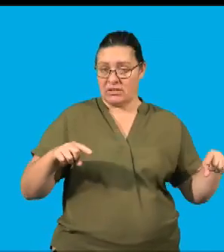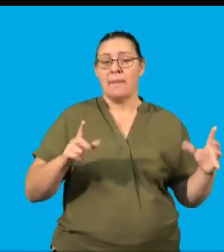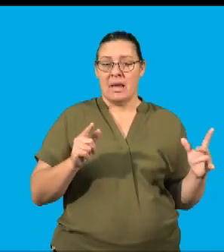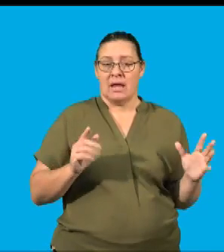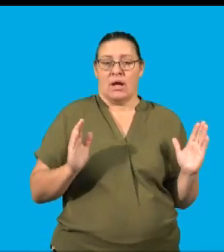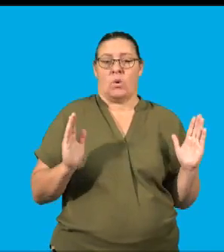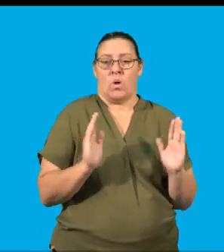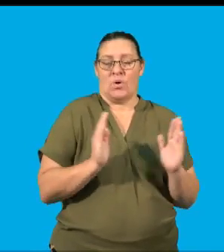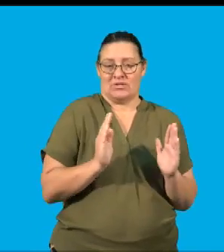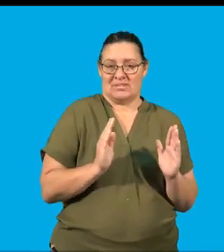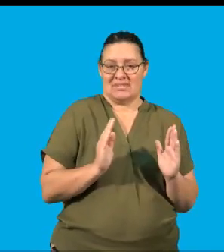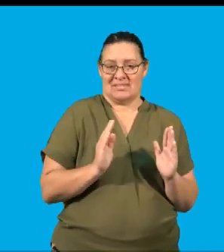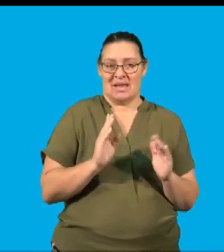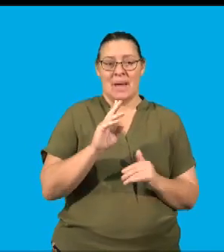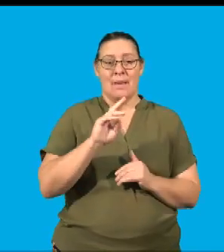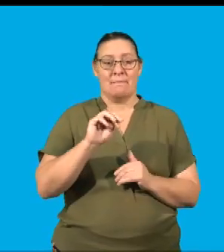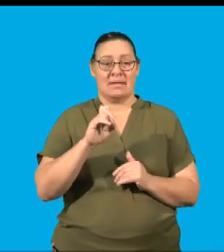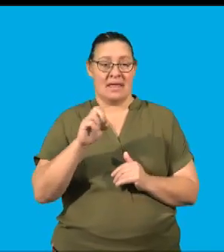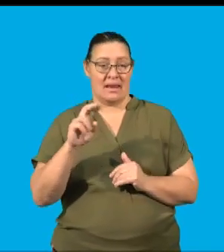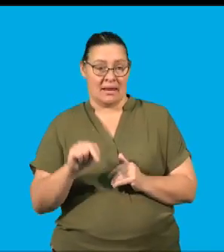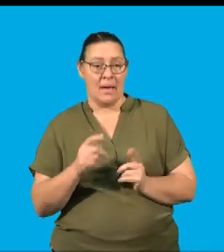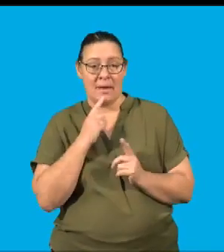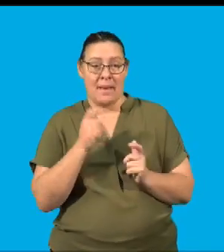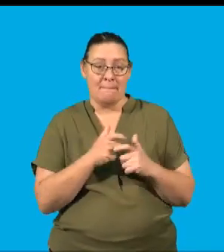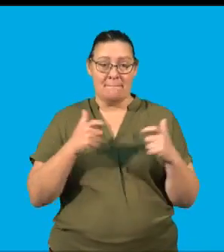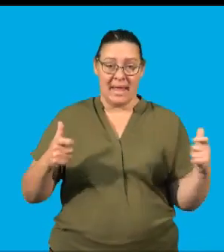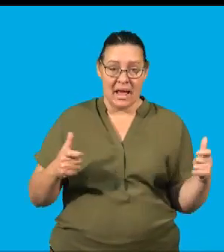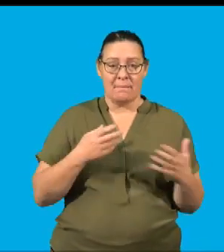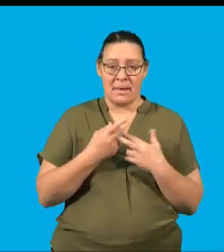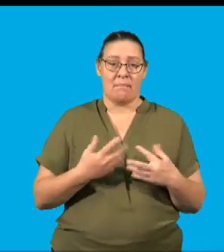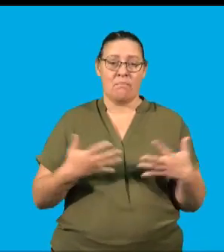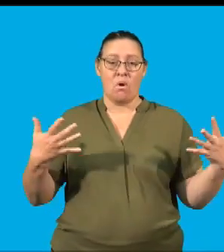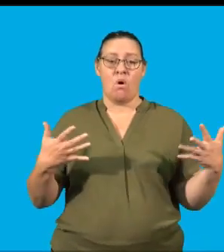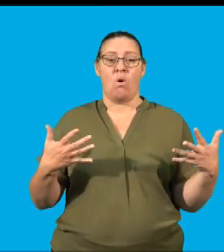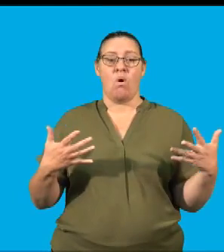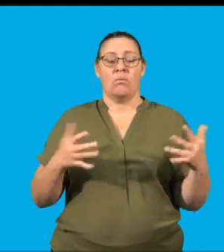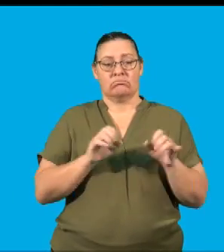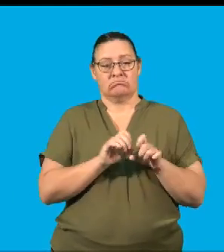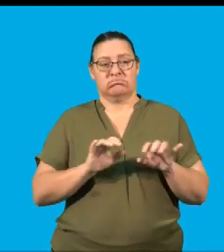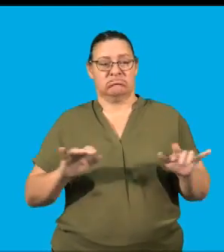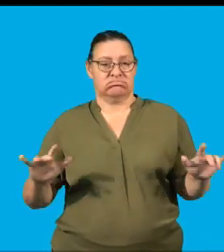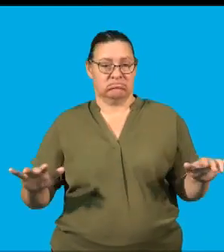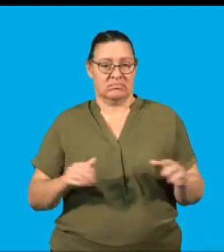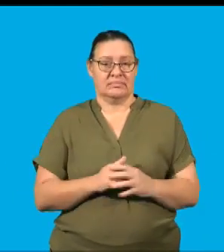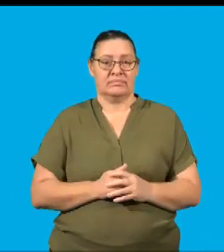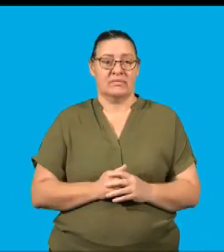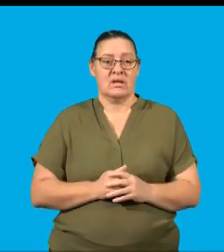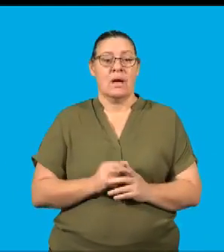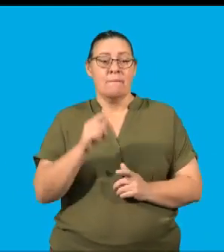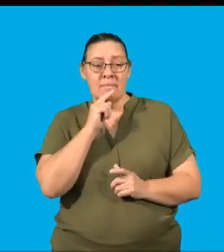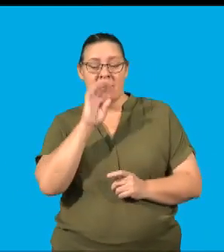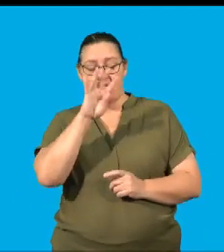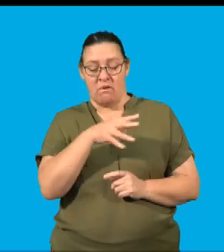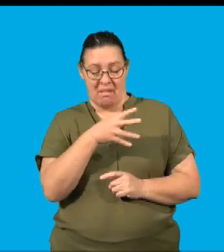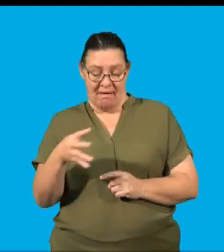grouped closer to the median, while a bigger range suggests that the values are more spread out. So this is the formula that we